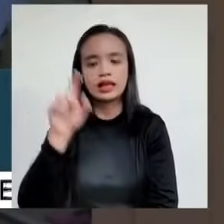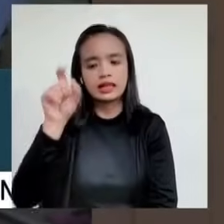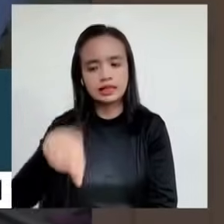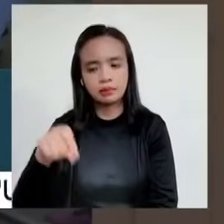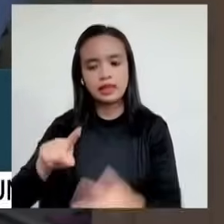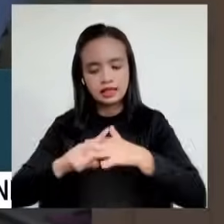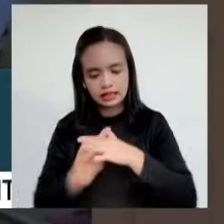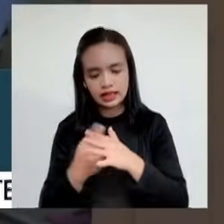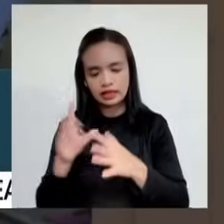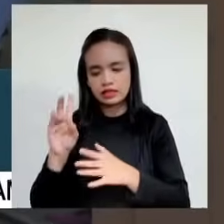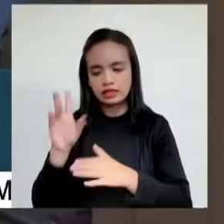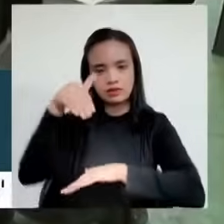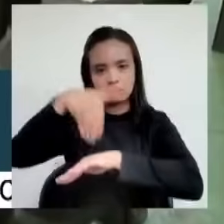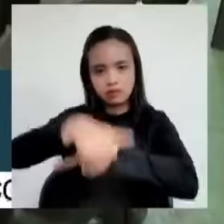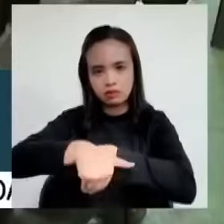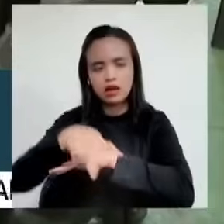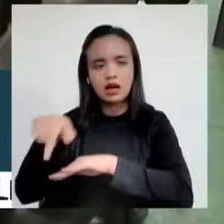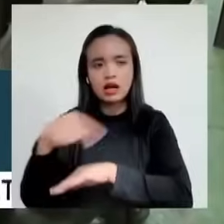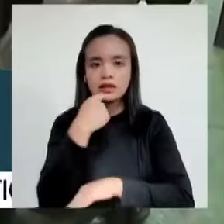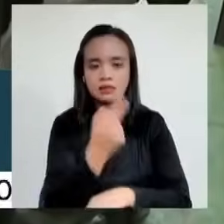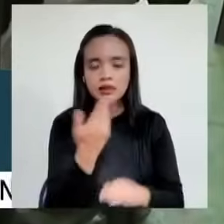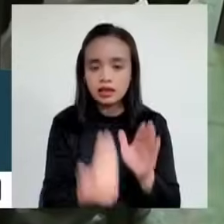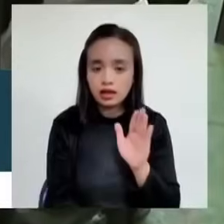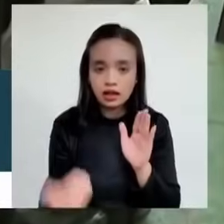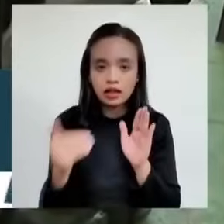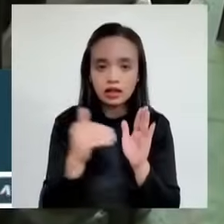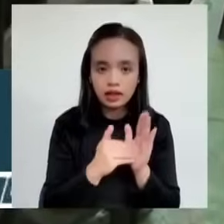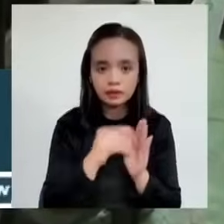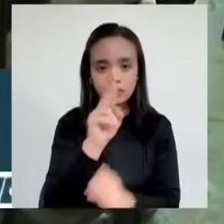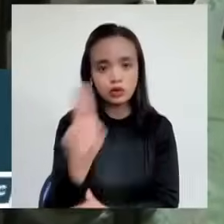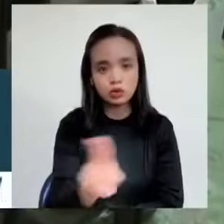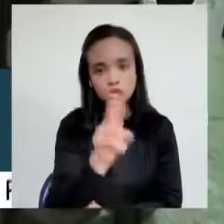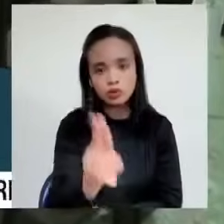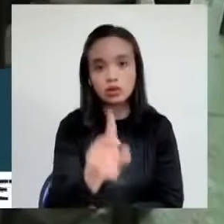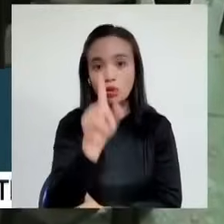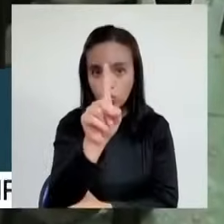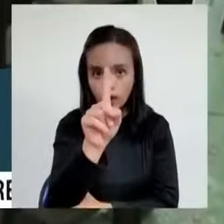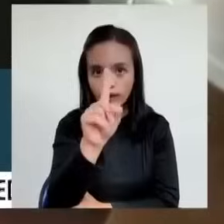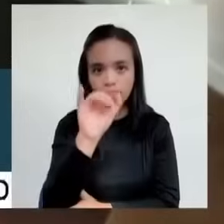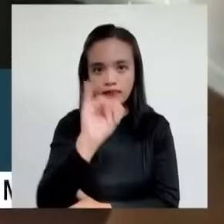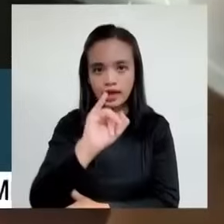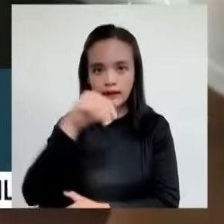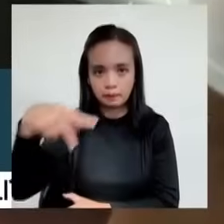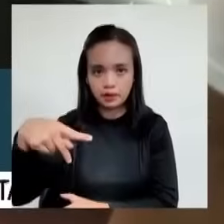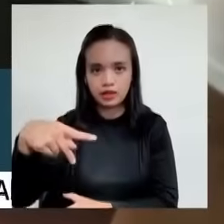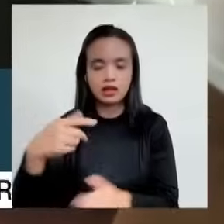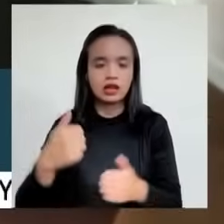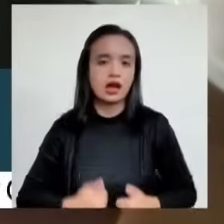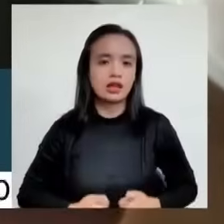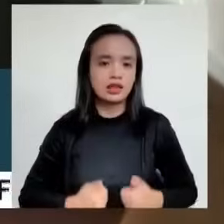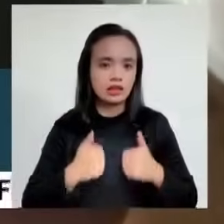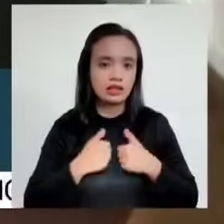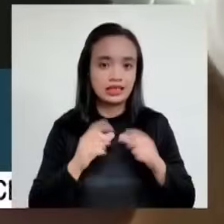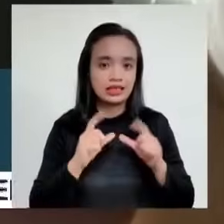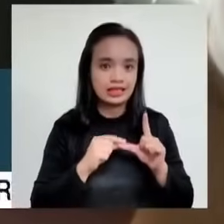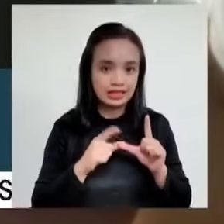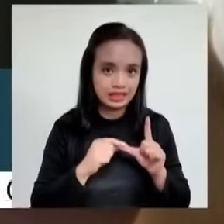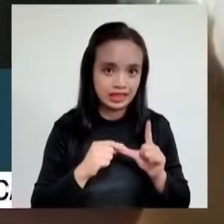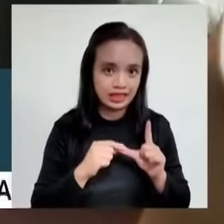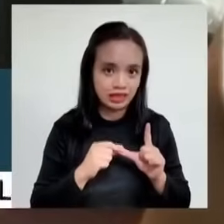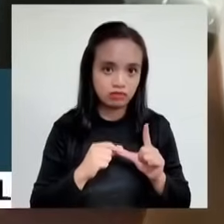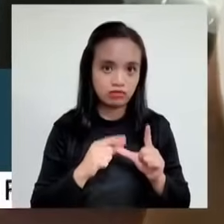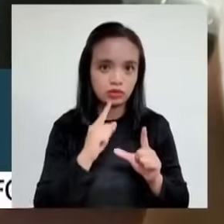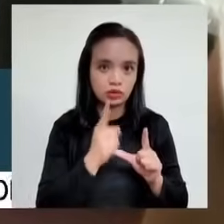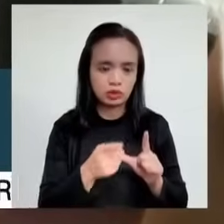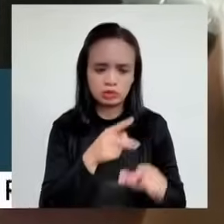p.m. He also claimed again that the use of a single IP address of about 20,300 vote counting machines was very suspicious.